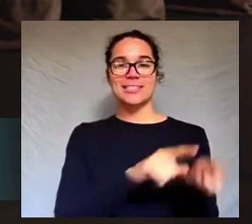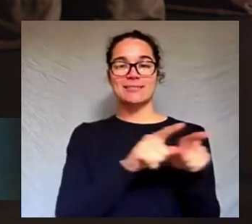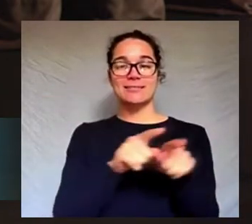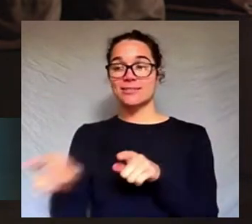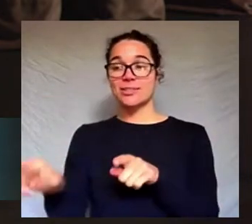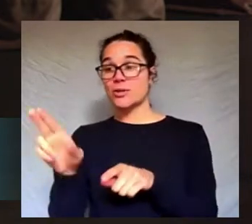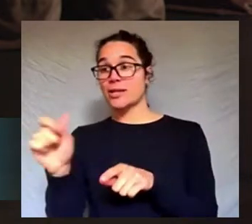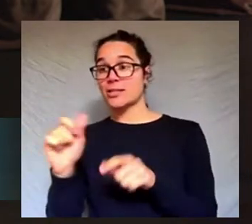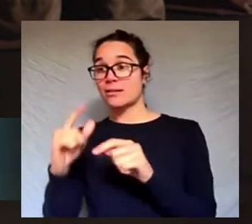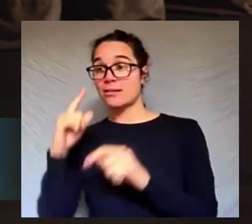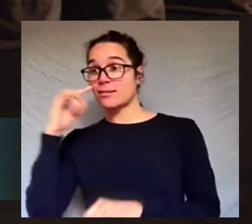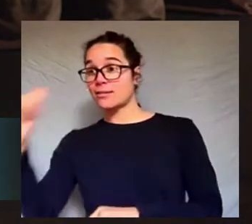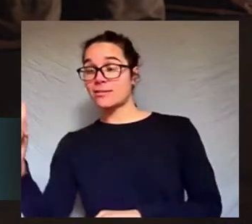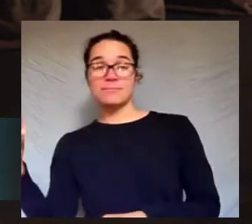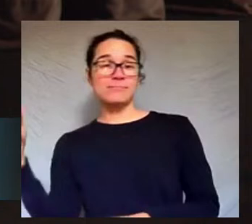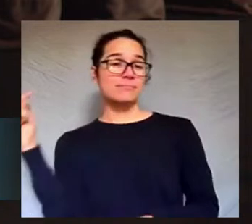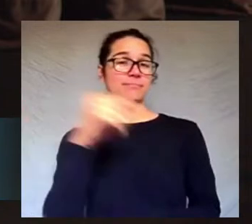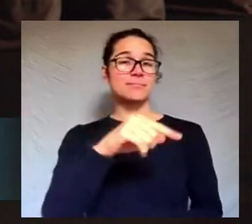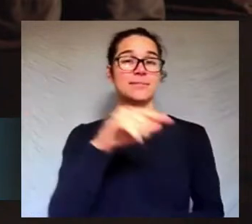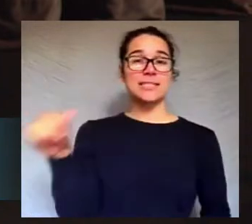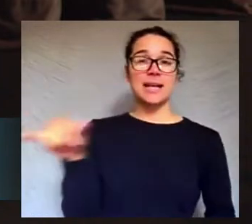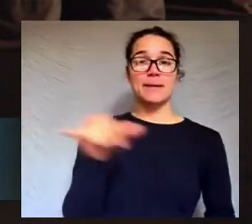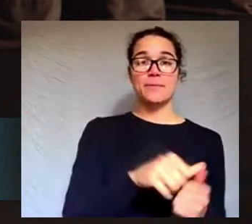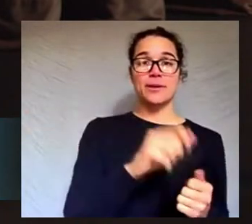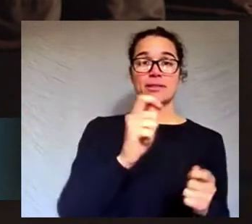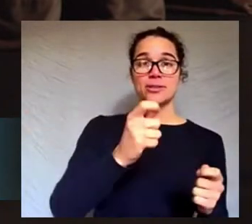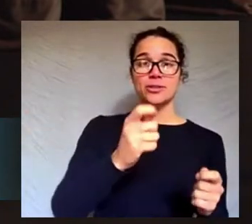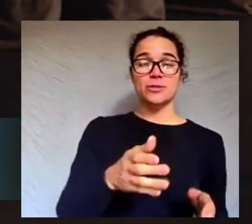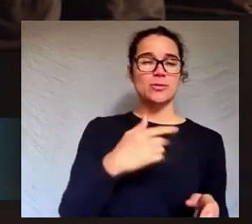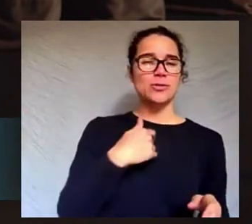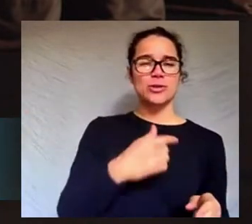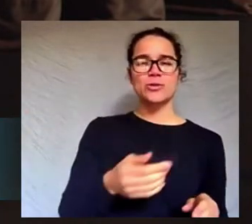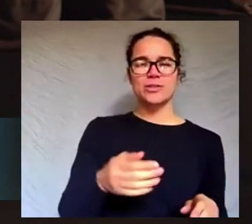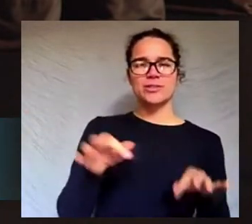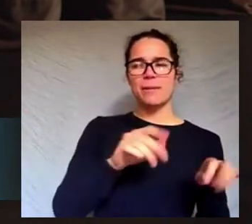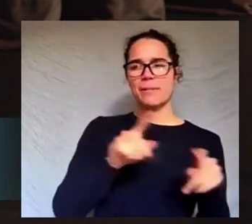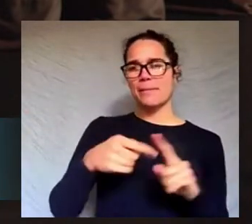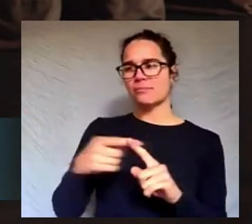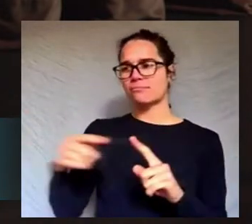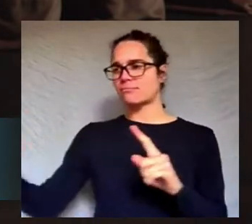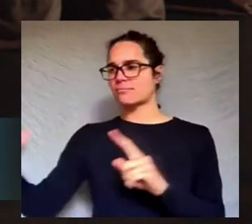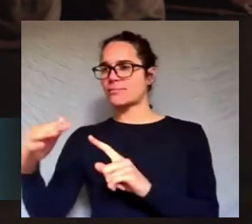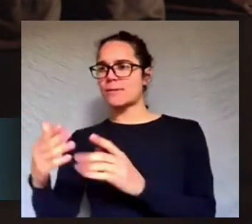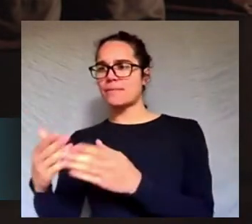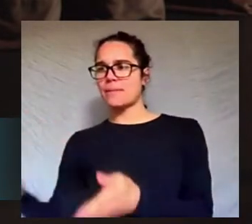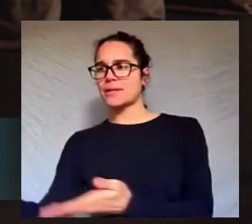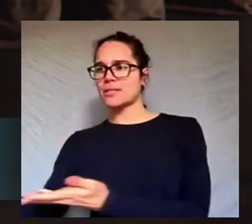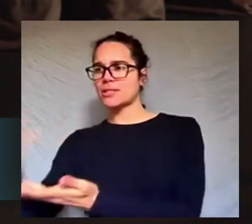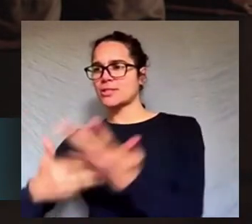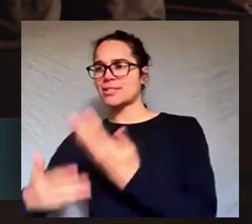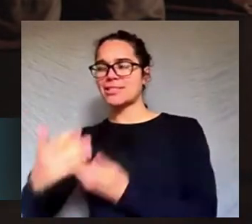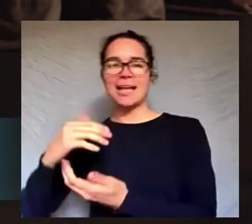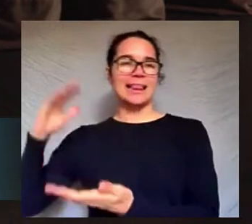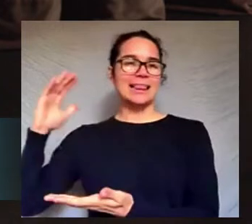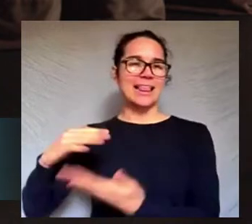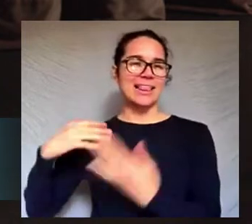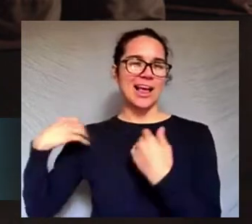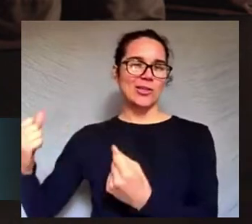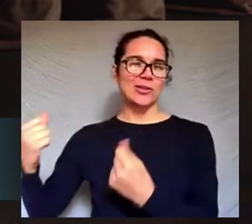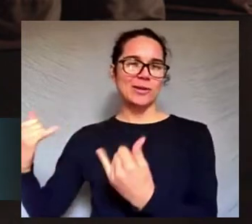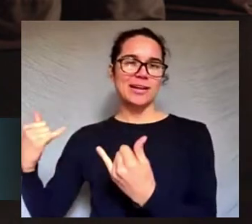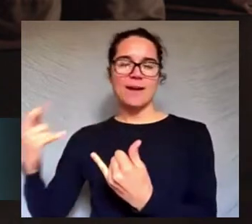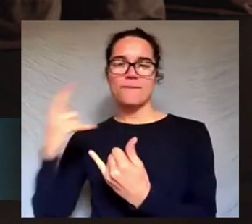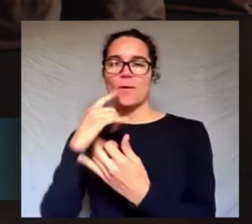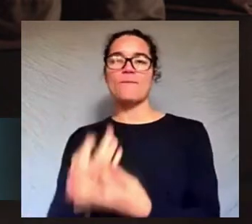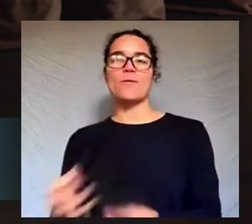And what you're describing as the less healthy forms of free exchange that are in the wider political culture right now